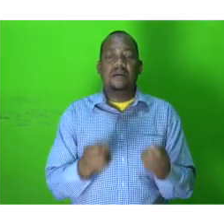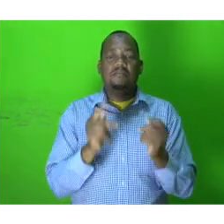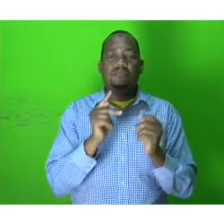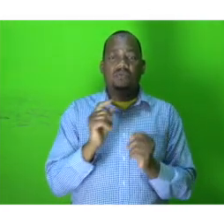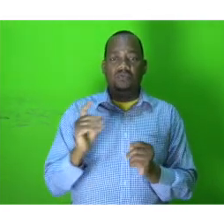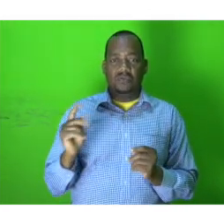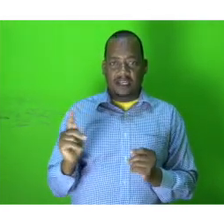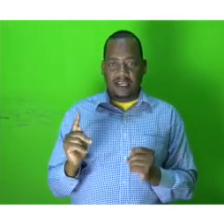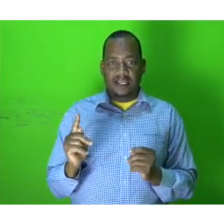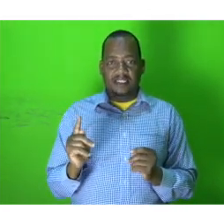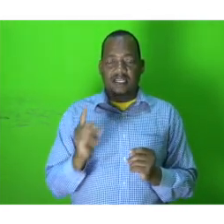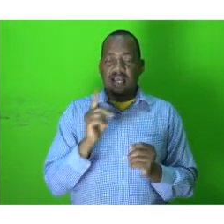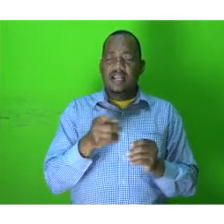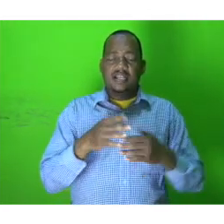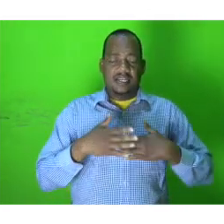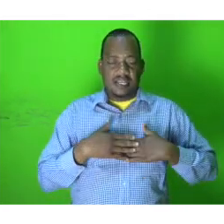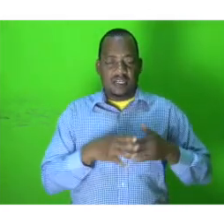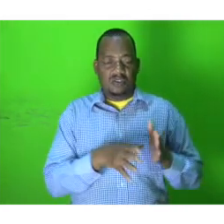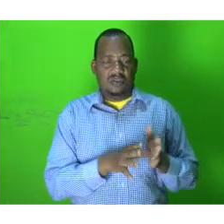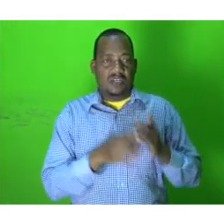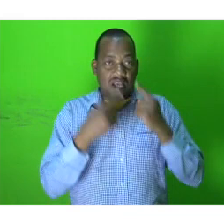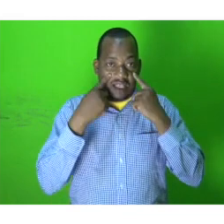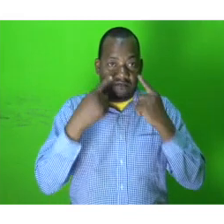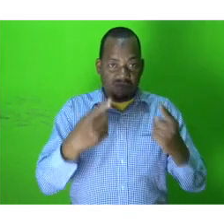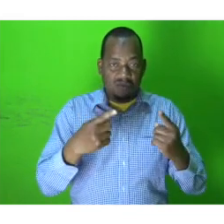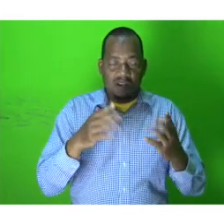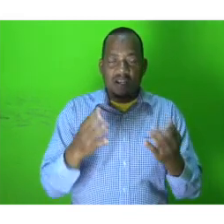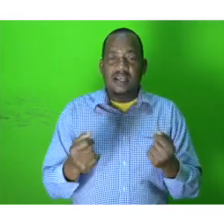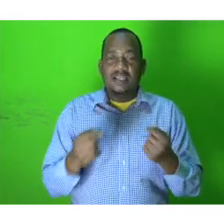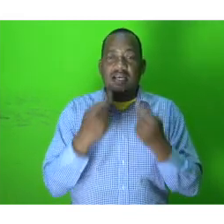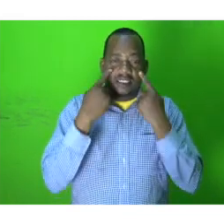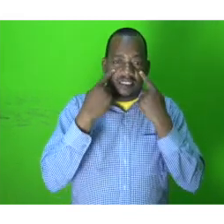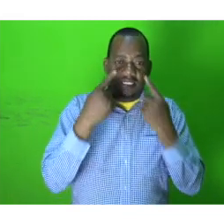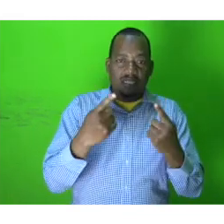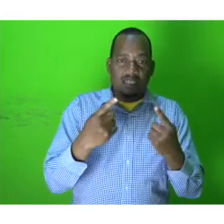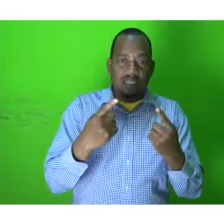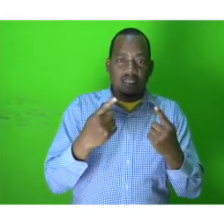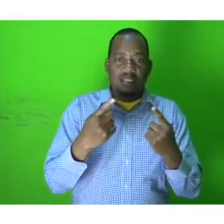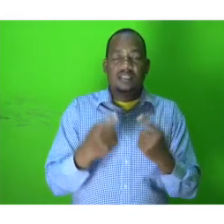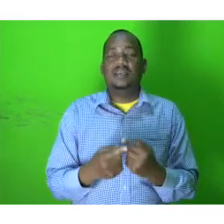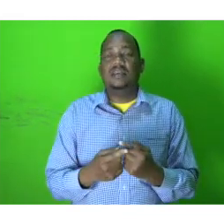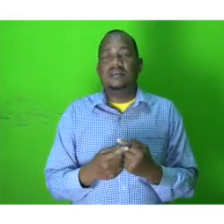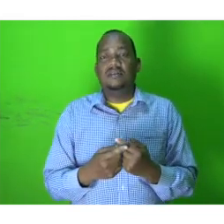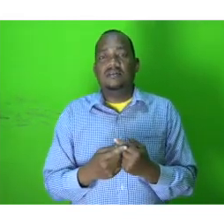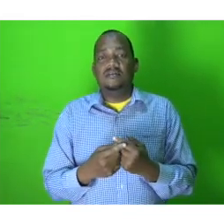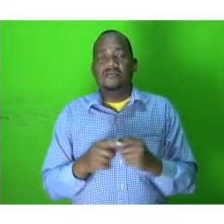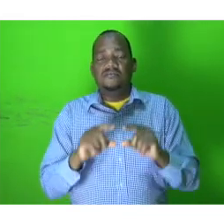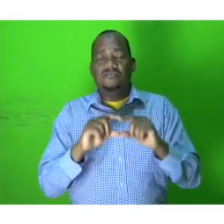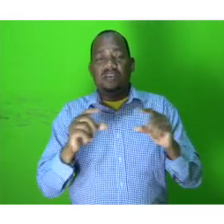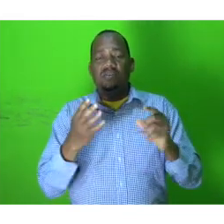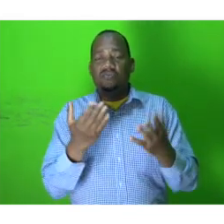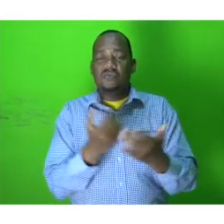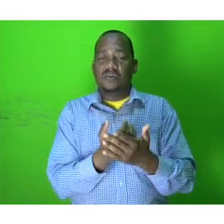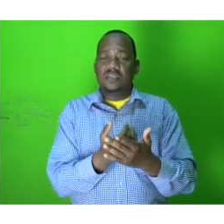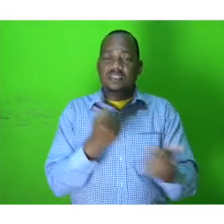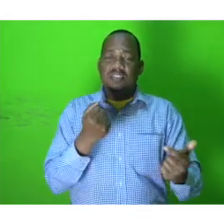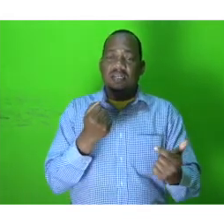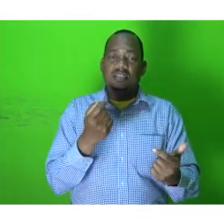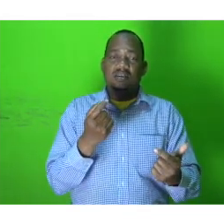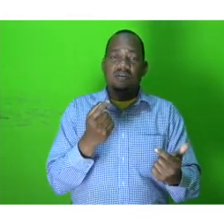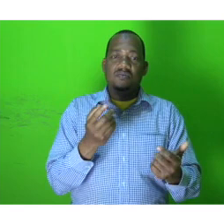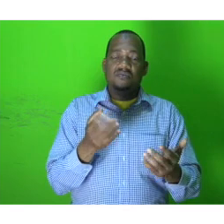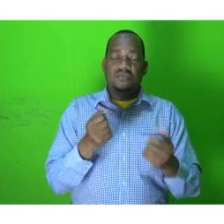date. Dear student and other viewer, let us to see the brief description for reason for